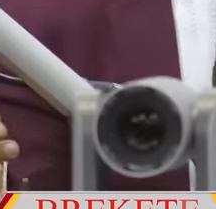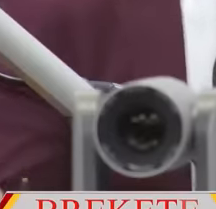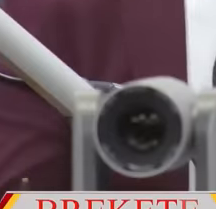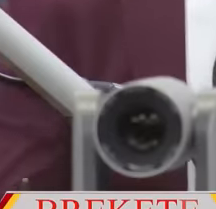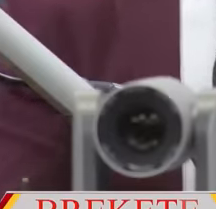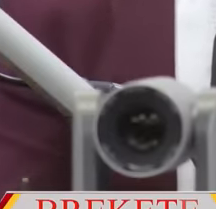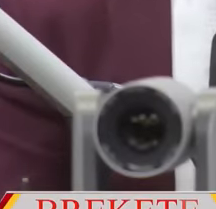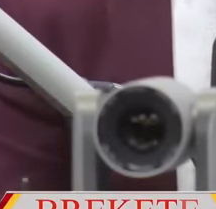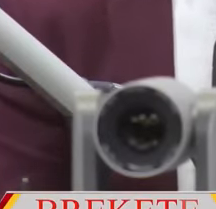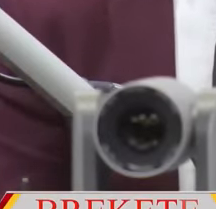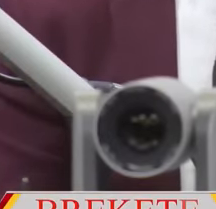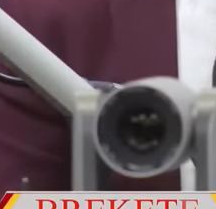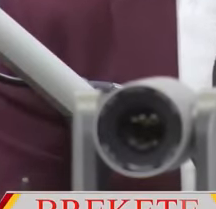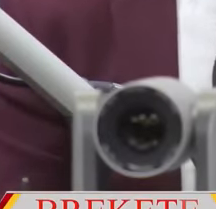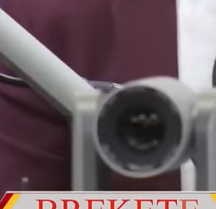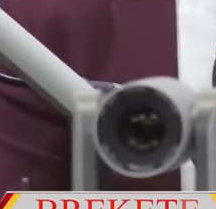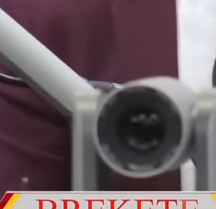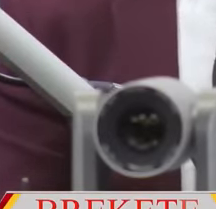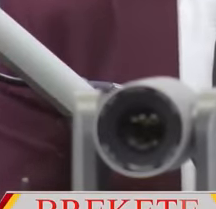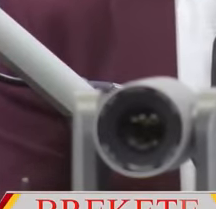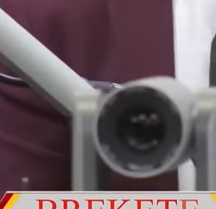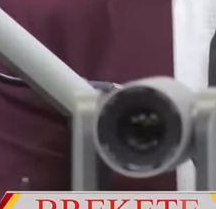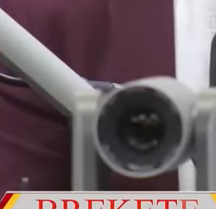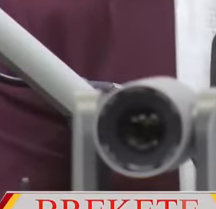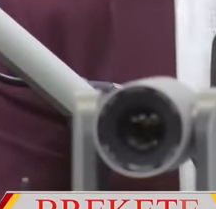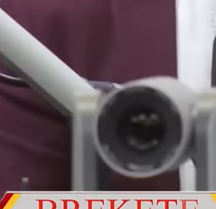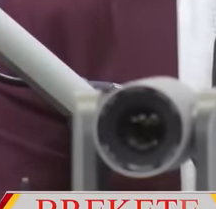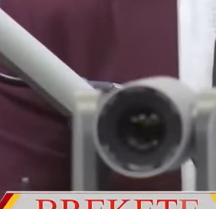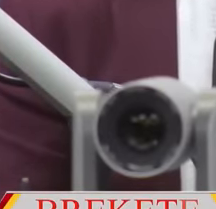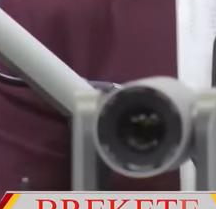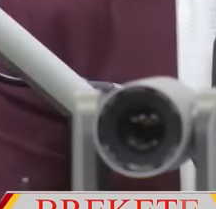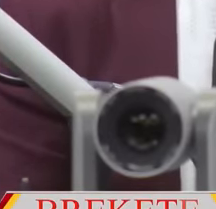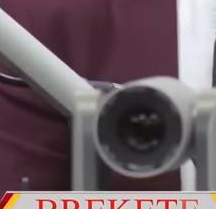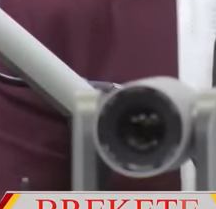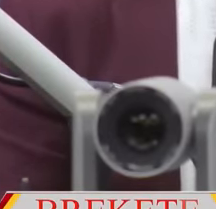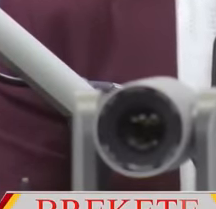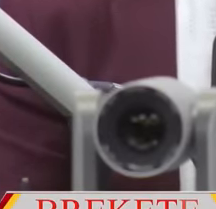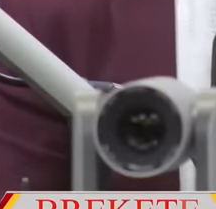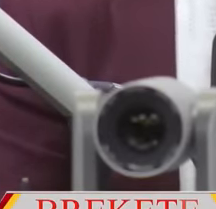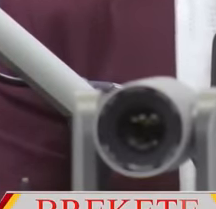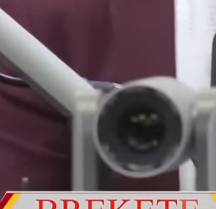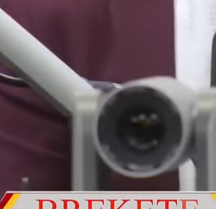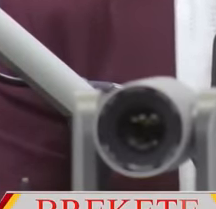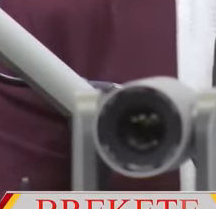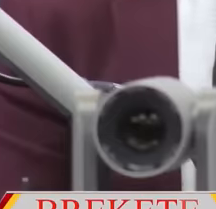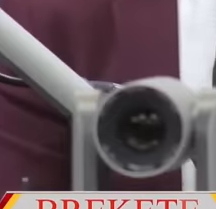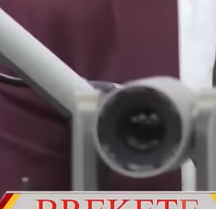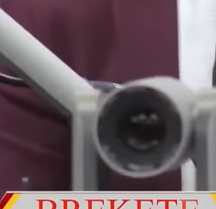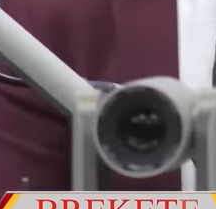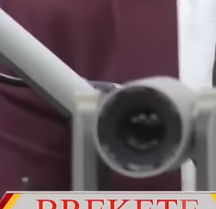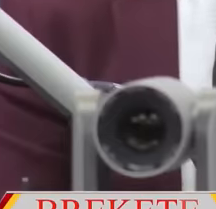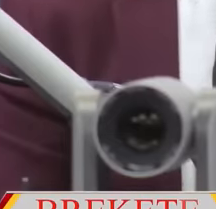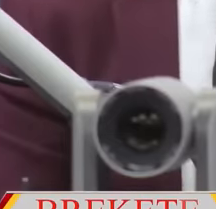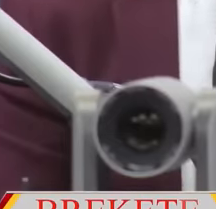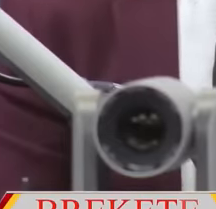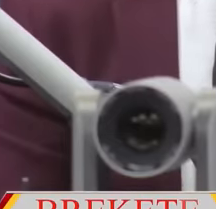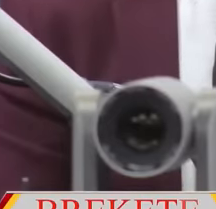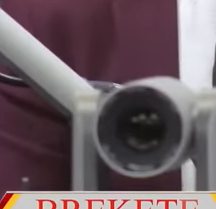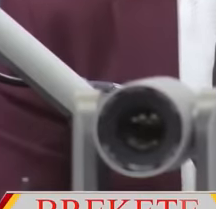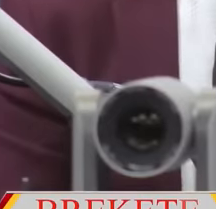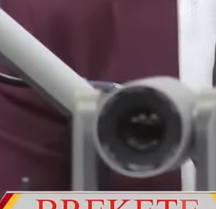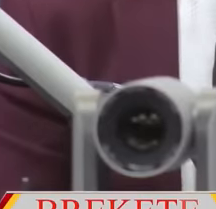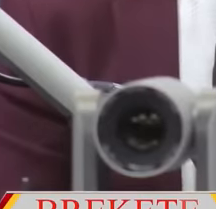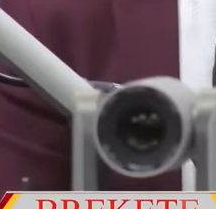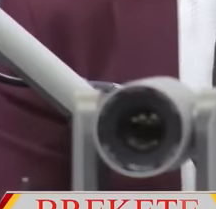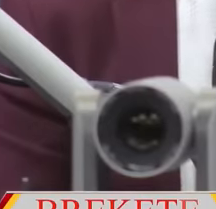give him the permission make you do within he supposed do now from there misunderstanding start and